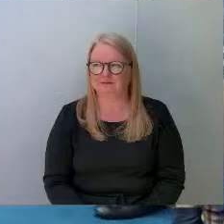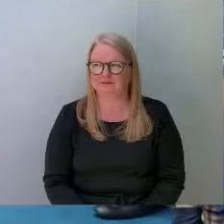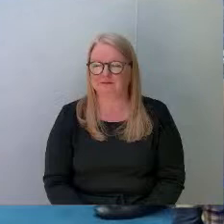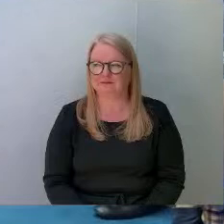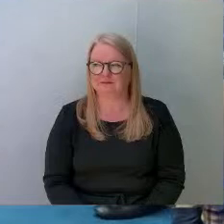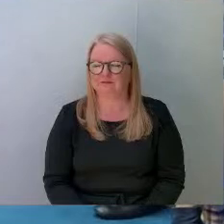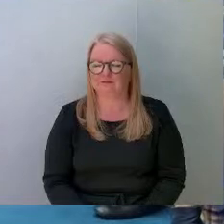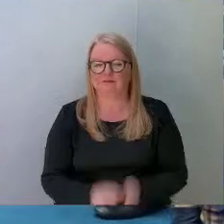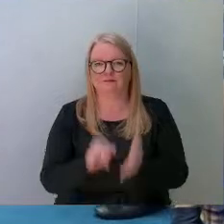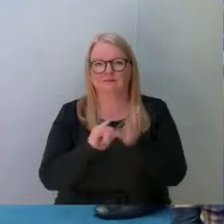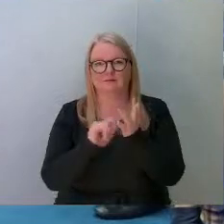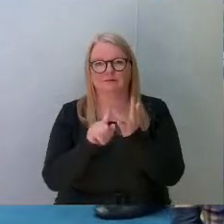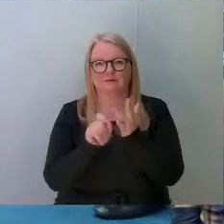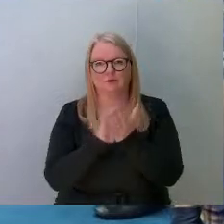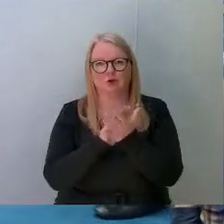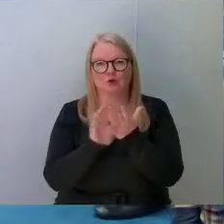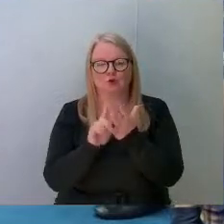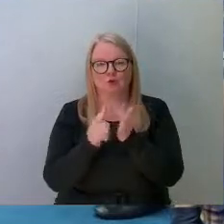Sophie McKinnon.